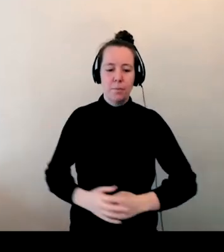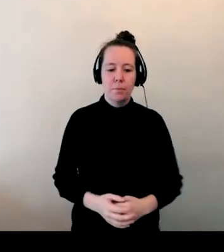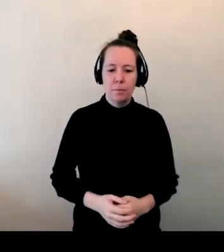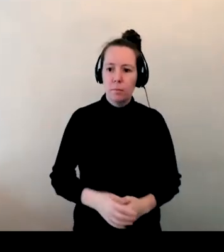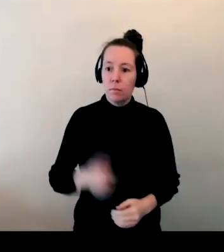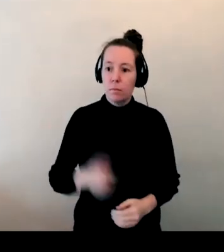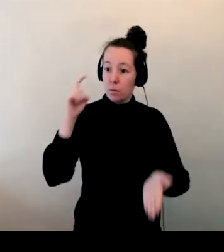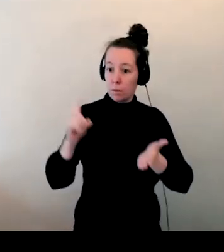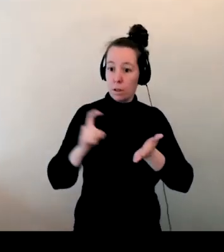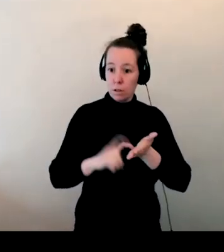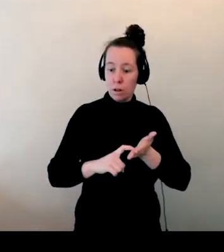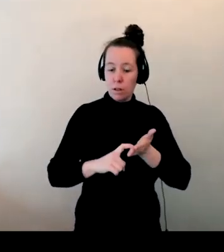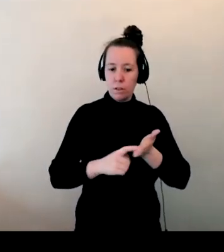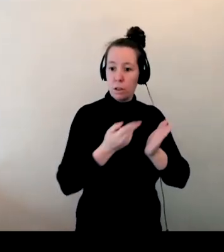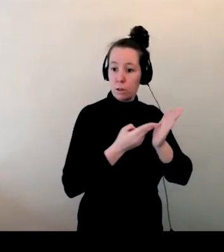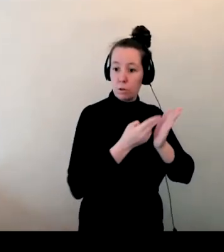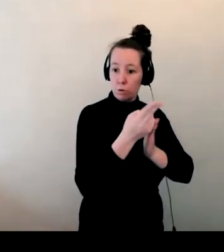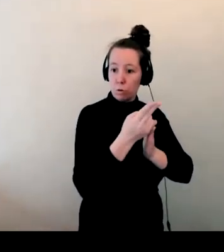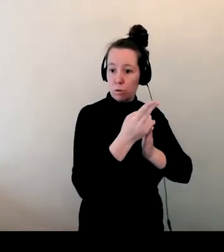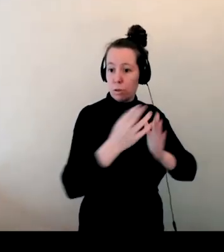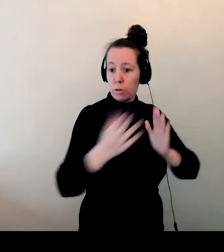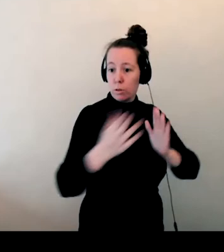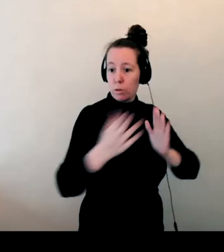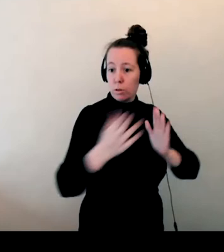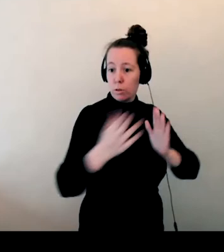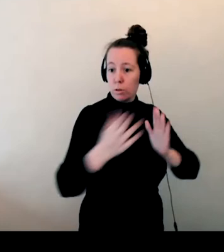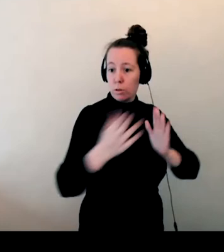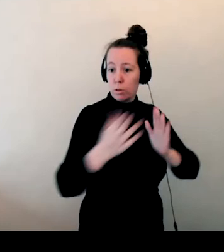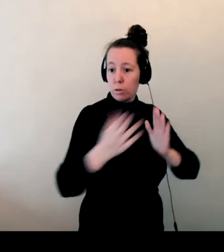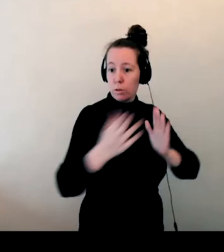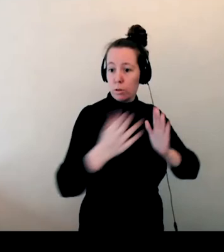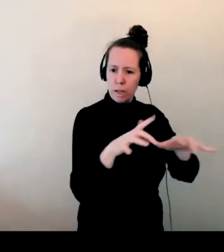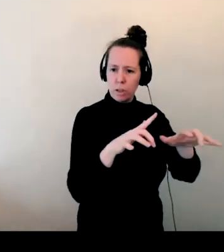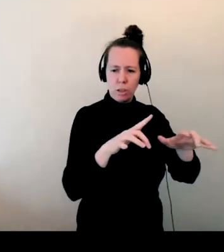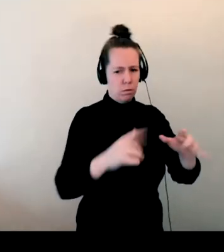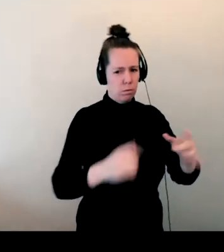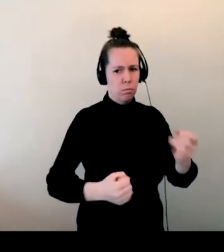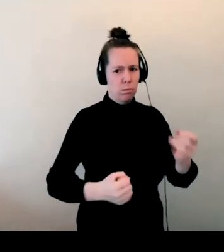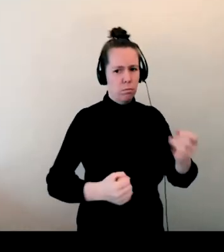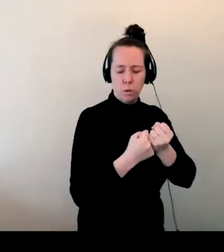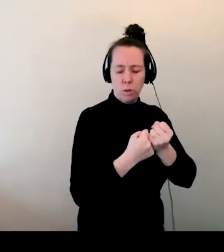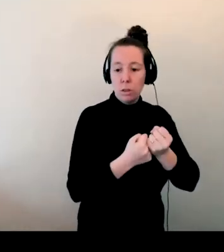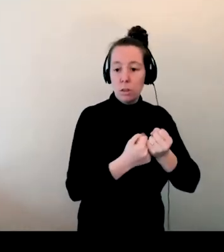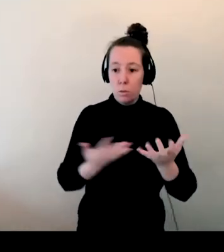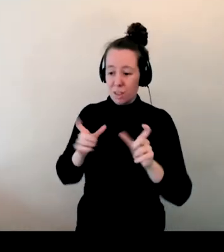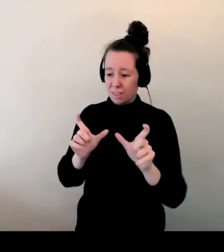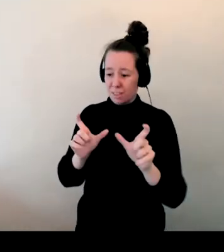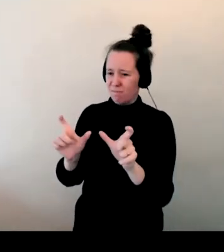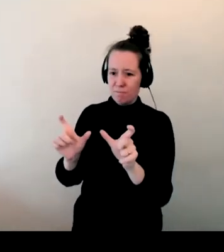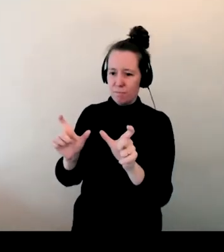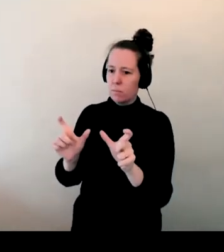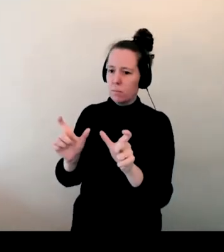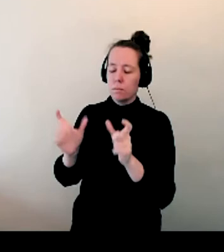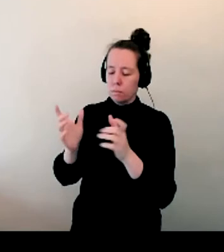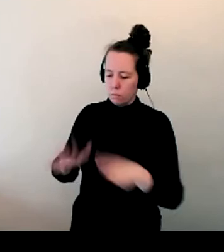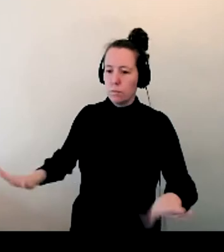Reconciliation Commission of Canada and supports an ongoing shift from gatekeeping to space-making in the book industry. In